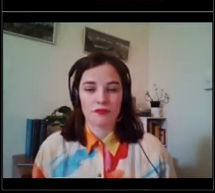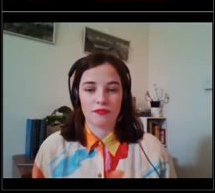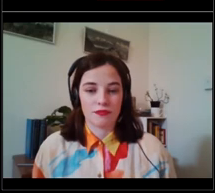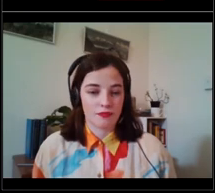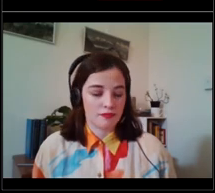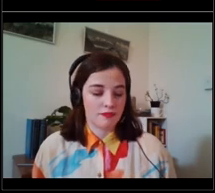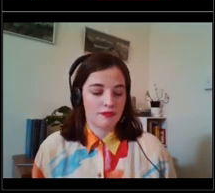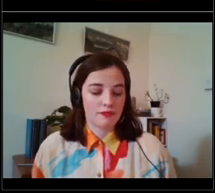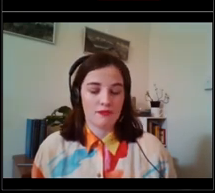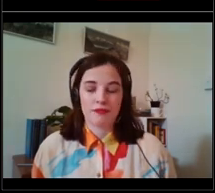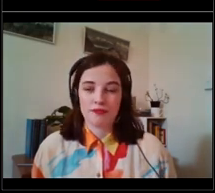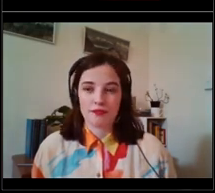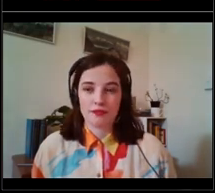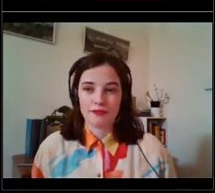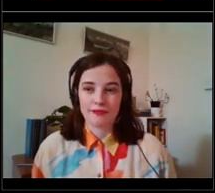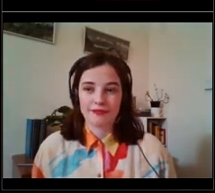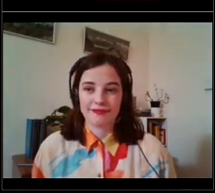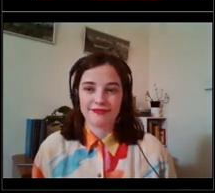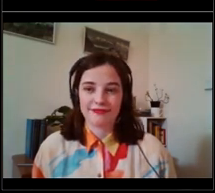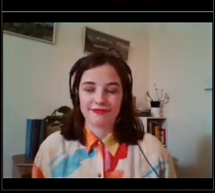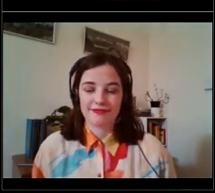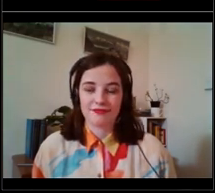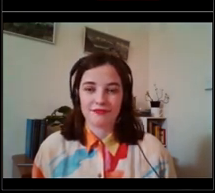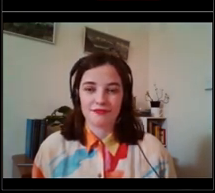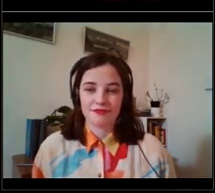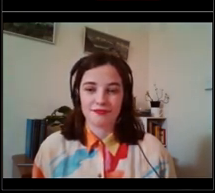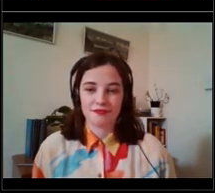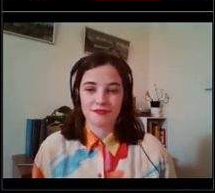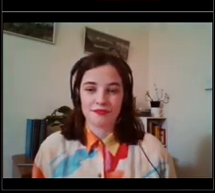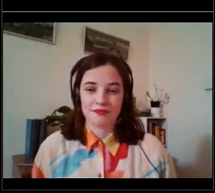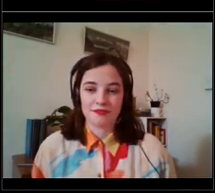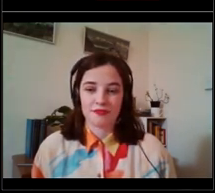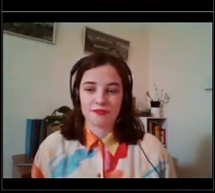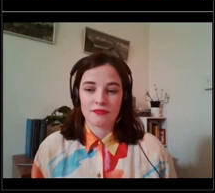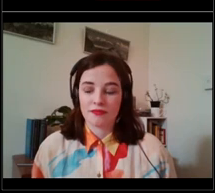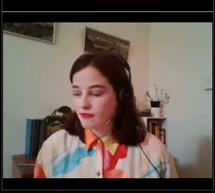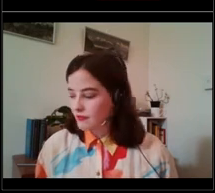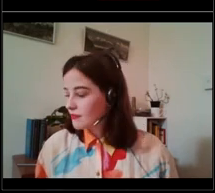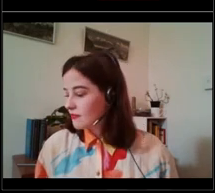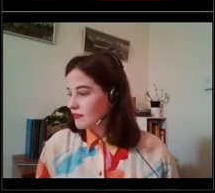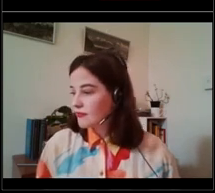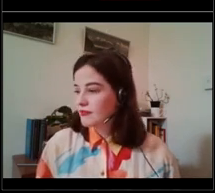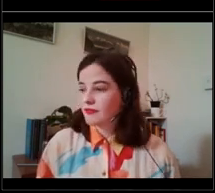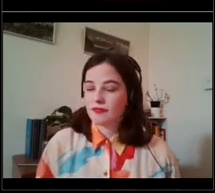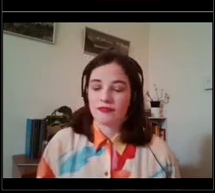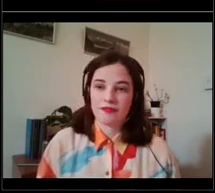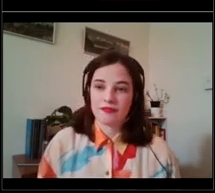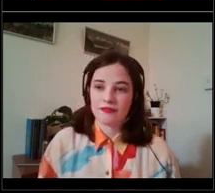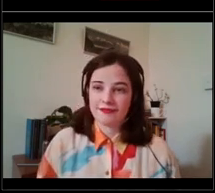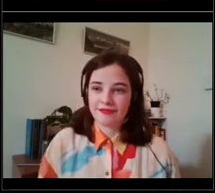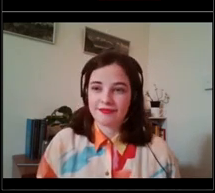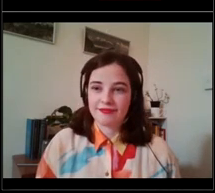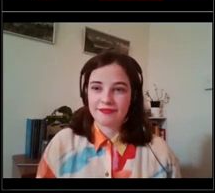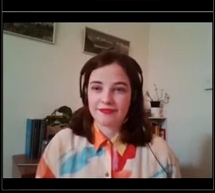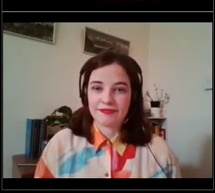So in the post webinar survey, if some of you have got ideas about information or other ways